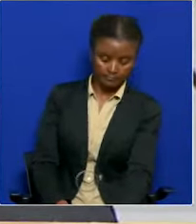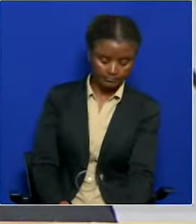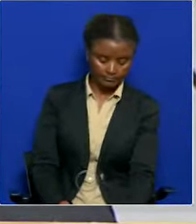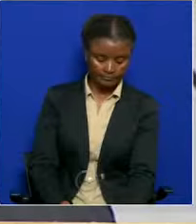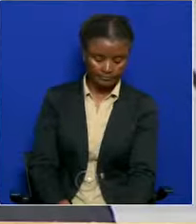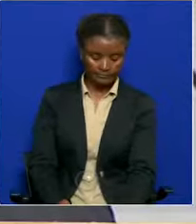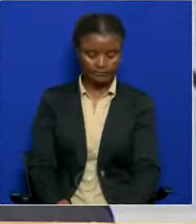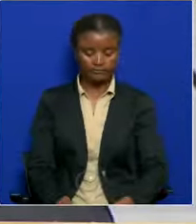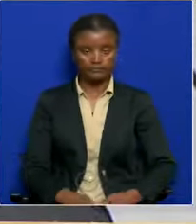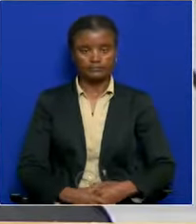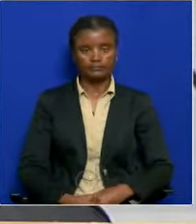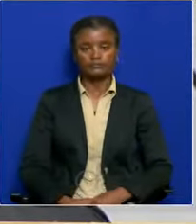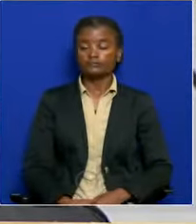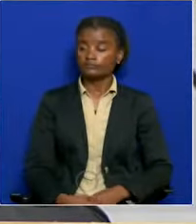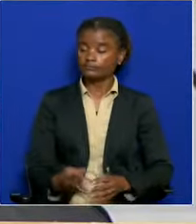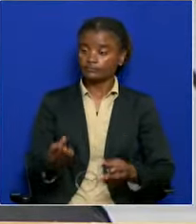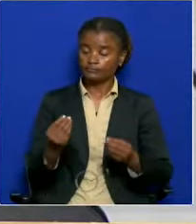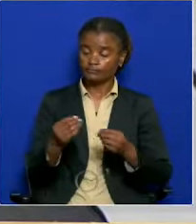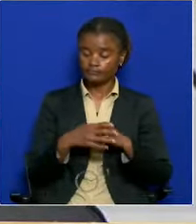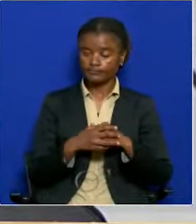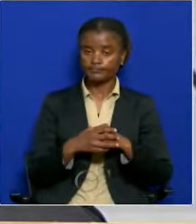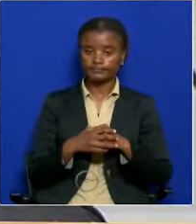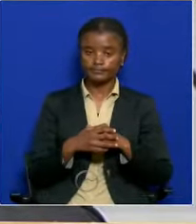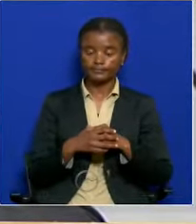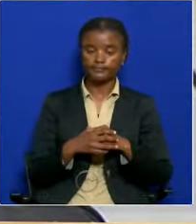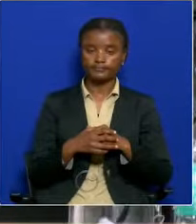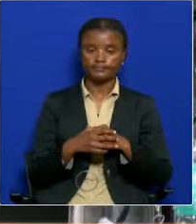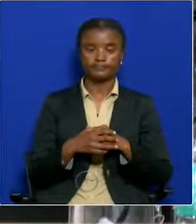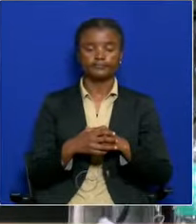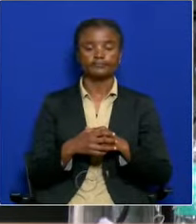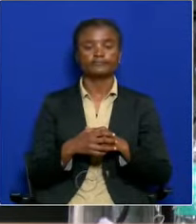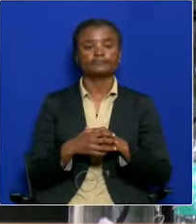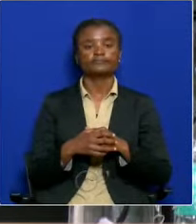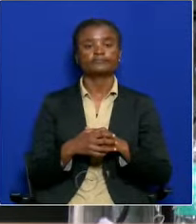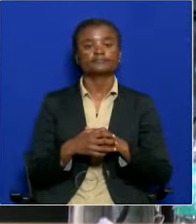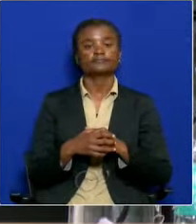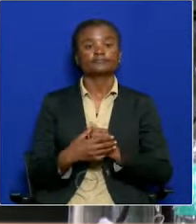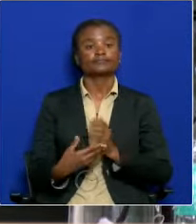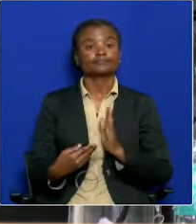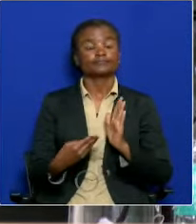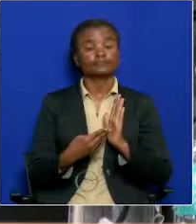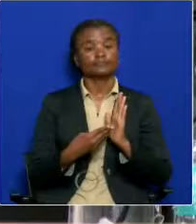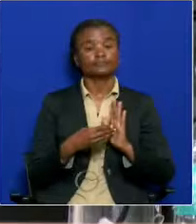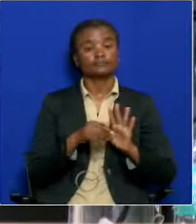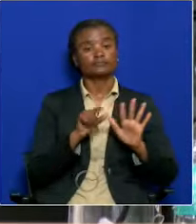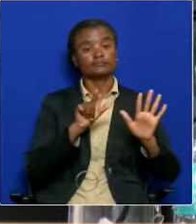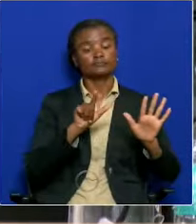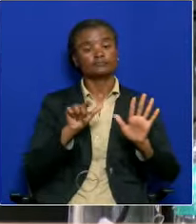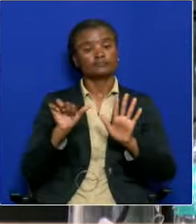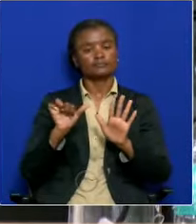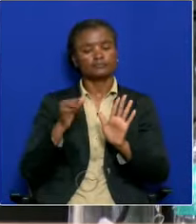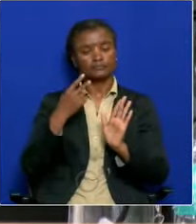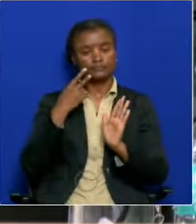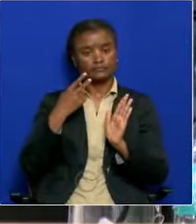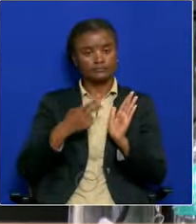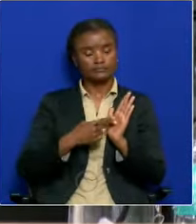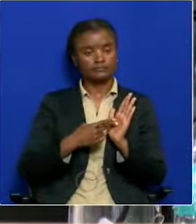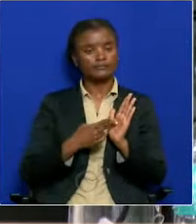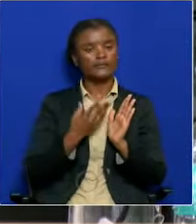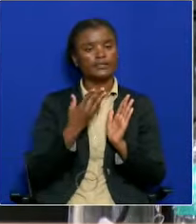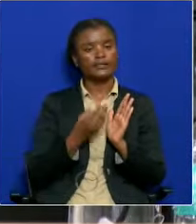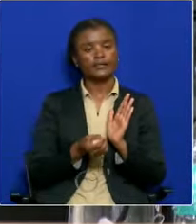And there? you'll see there a very long piece on Mr.